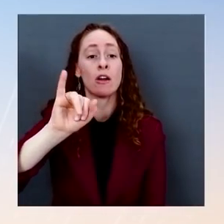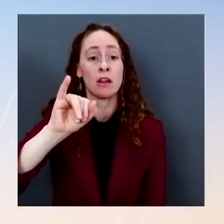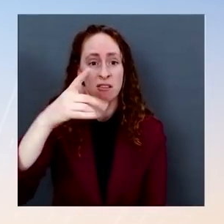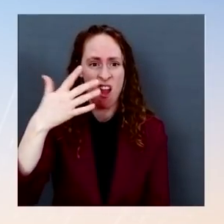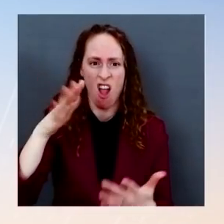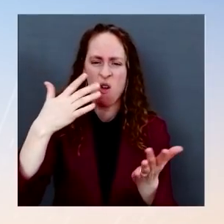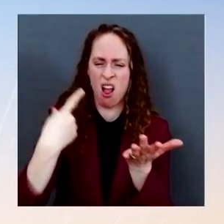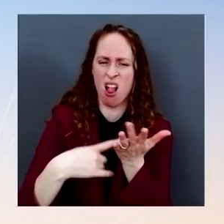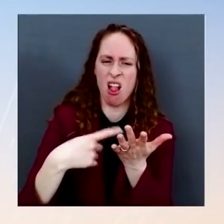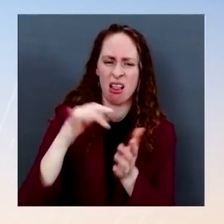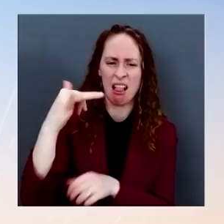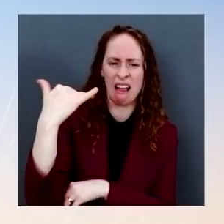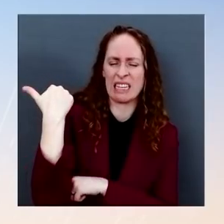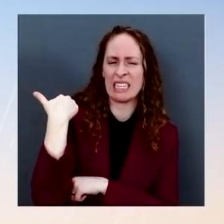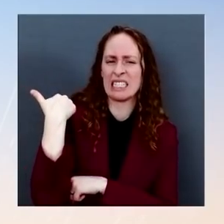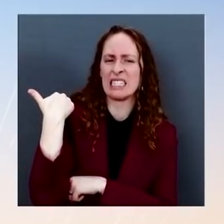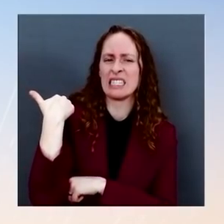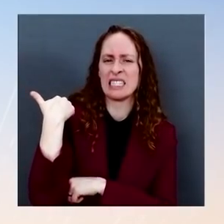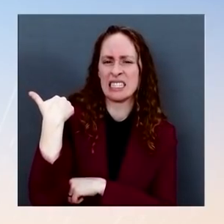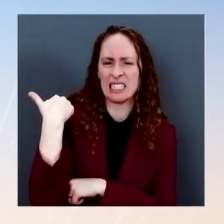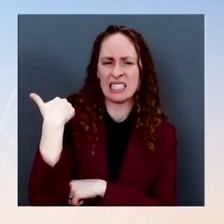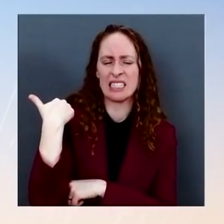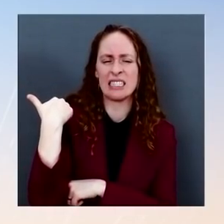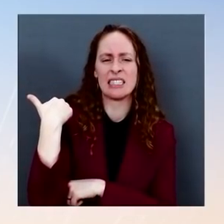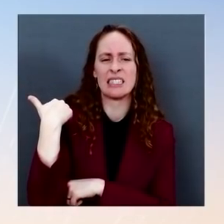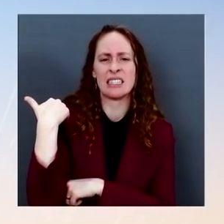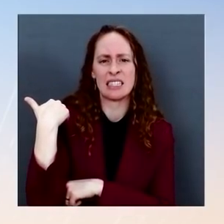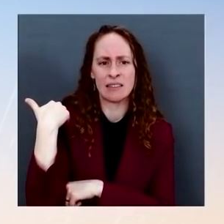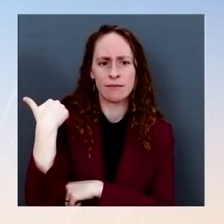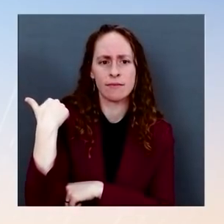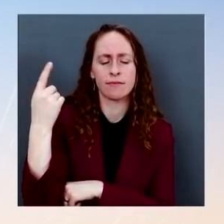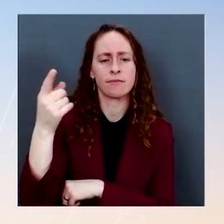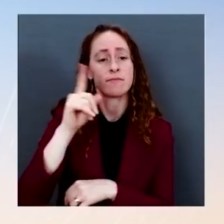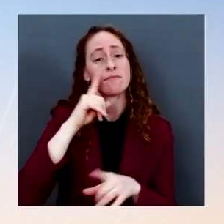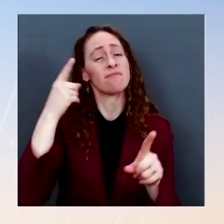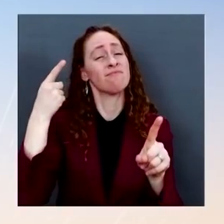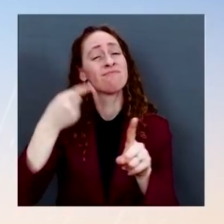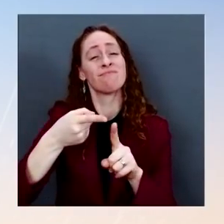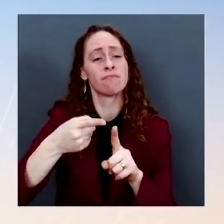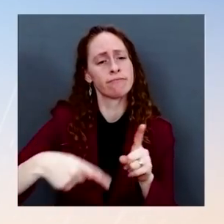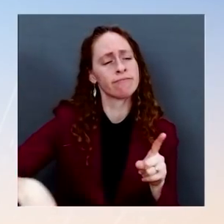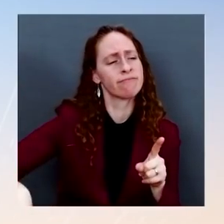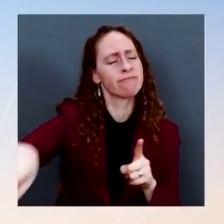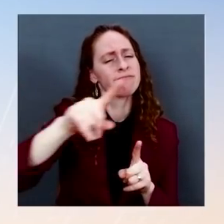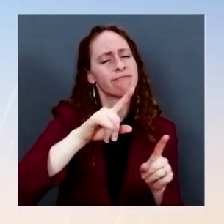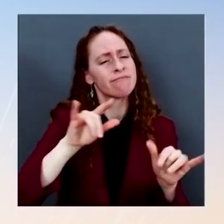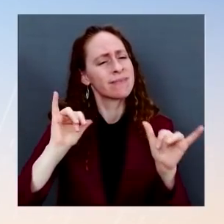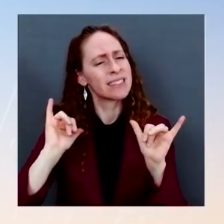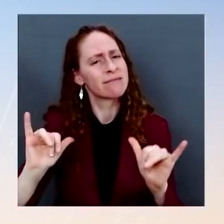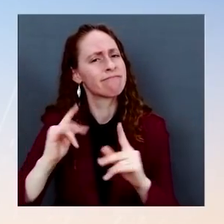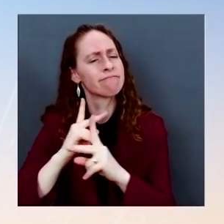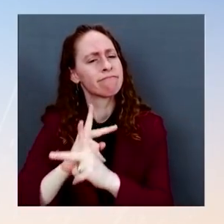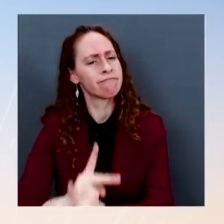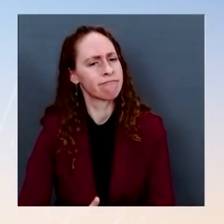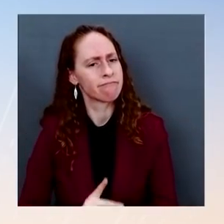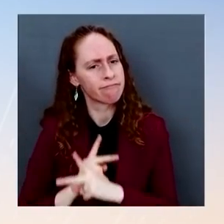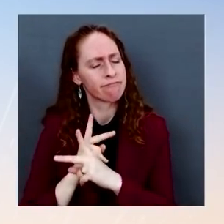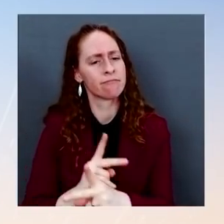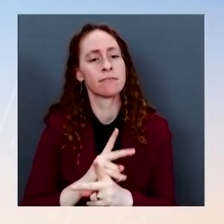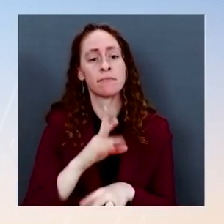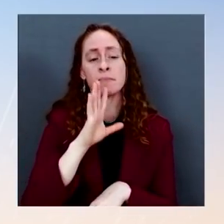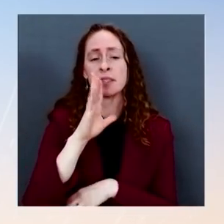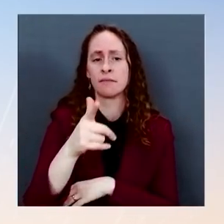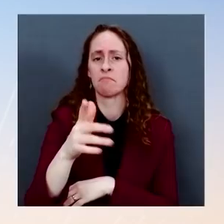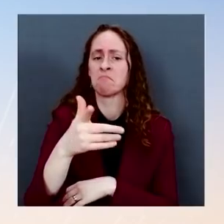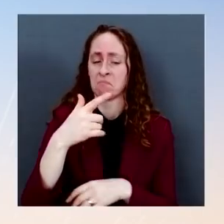we continue to believe that based on science, that the boosters can protect people, can